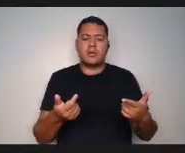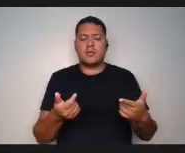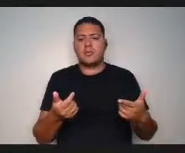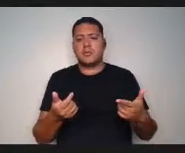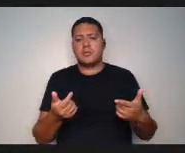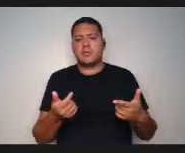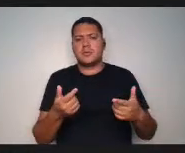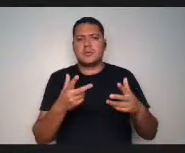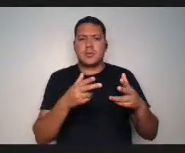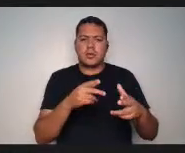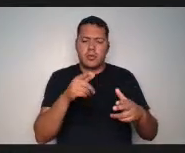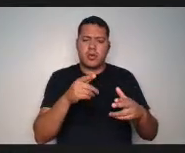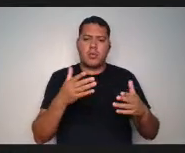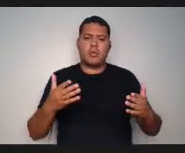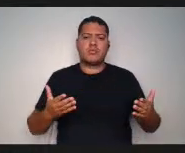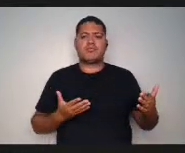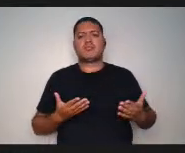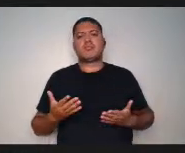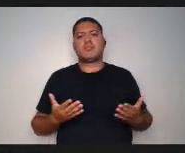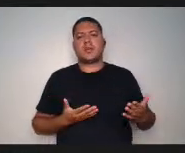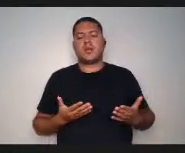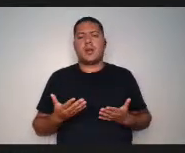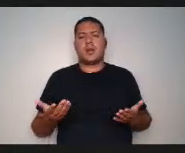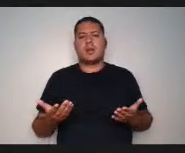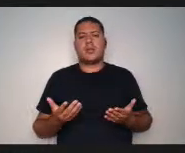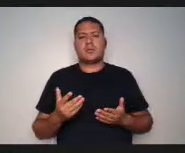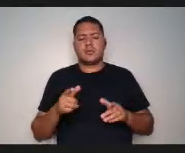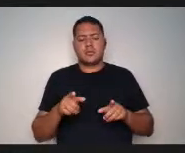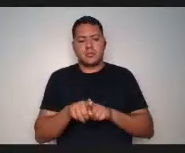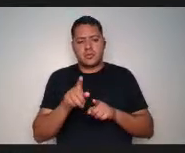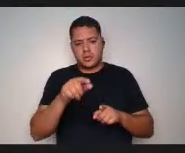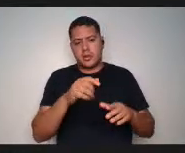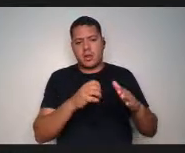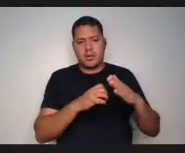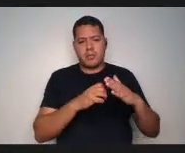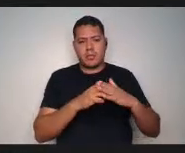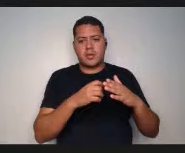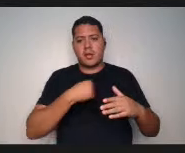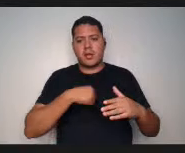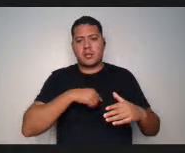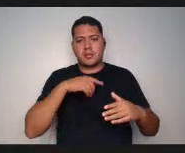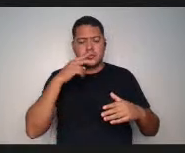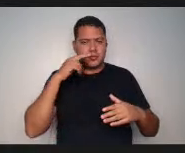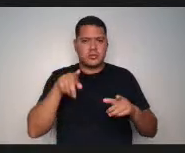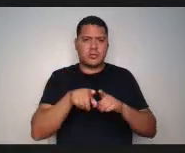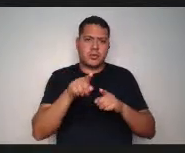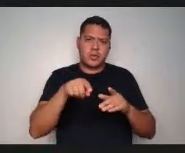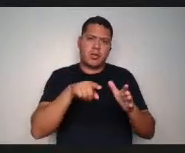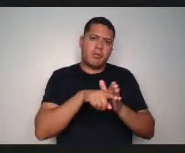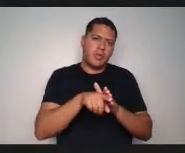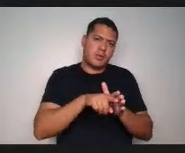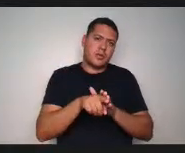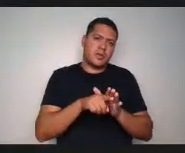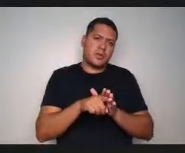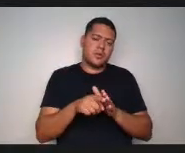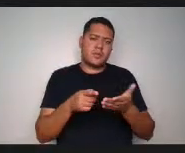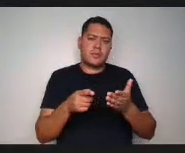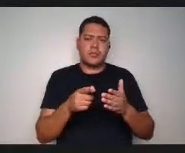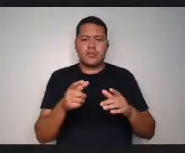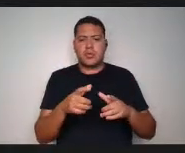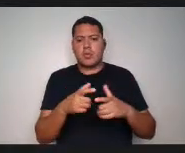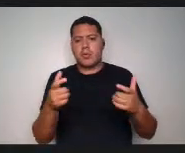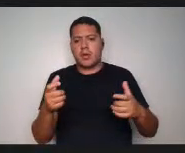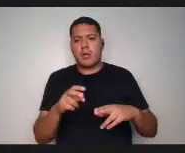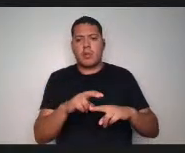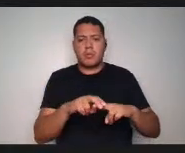interventions. We found in the research as well that the drivers of change, though, tend to be middle management, and that